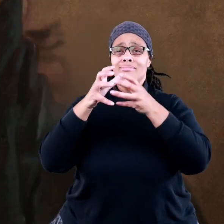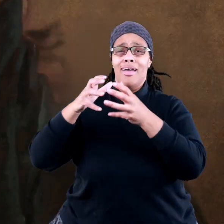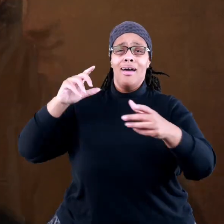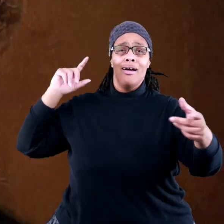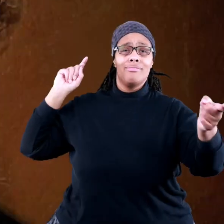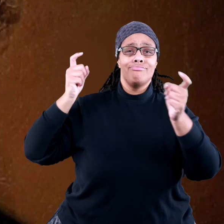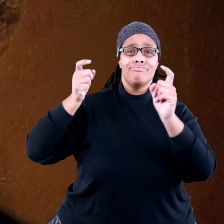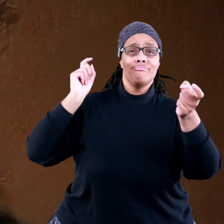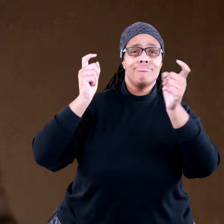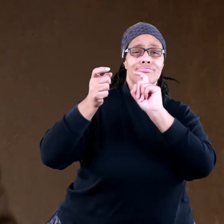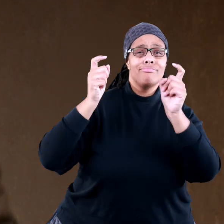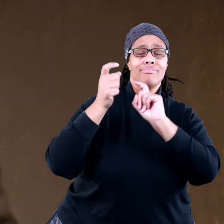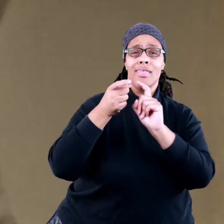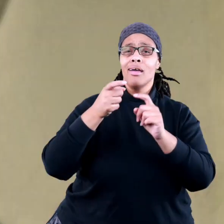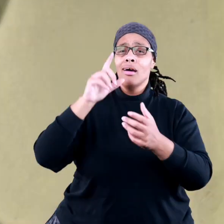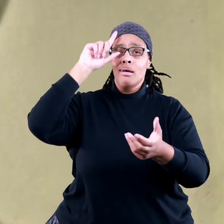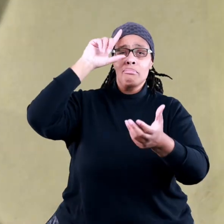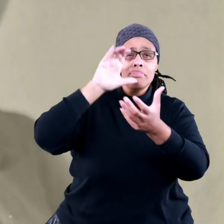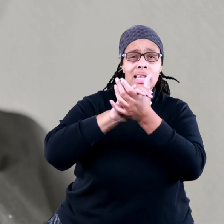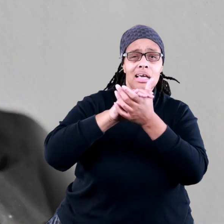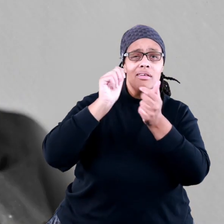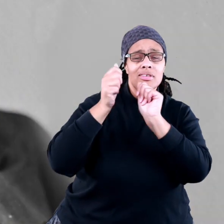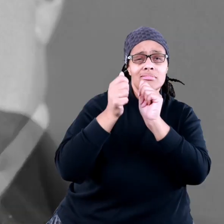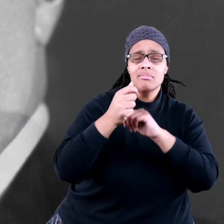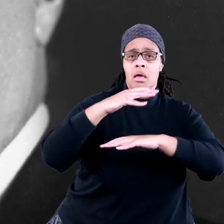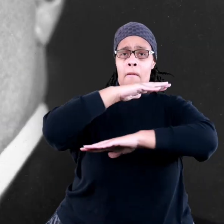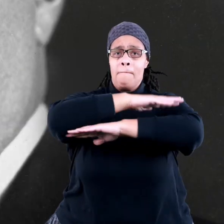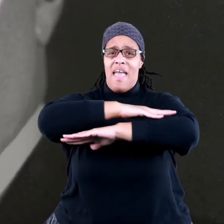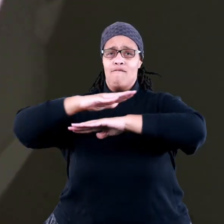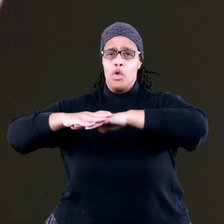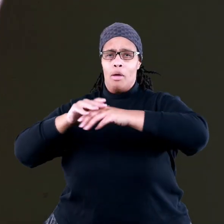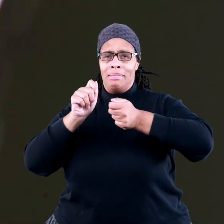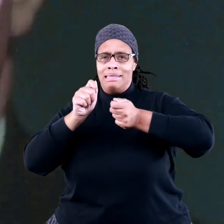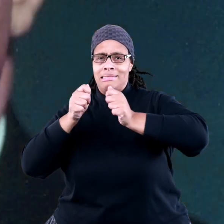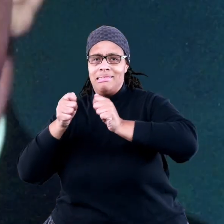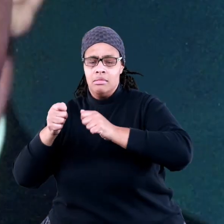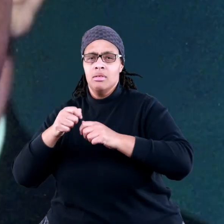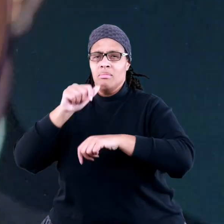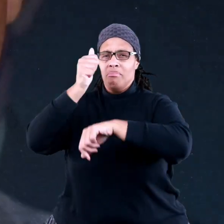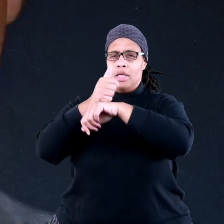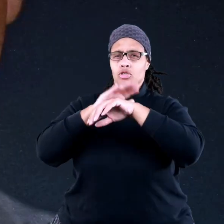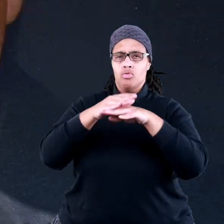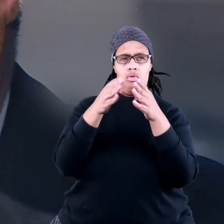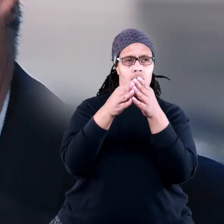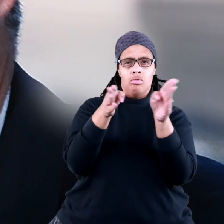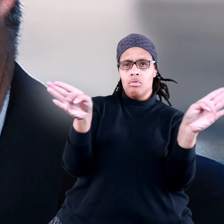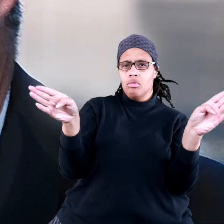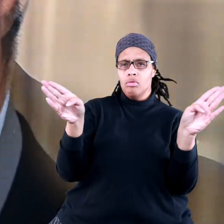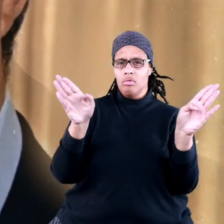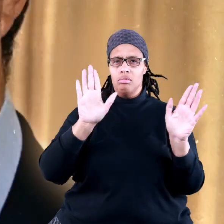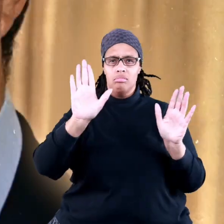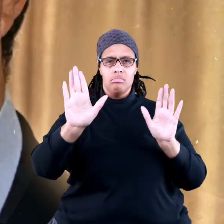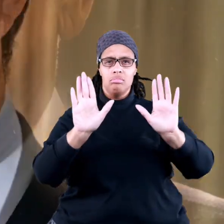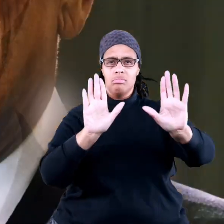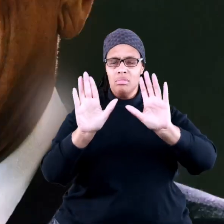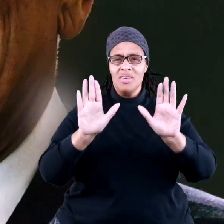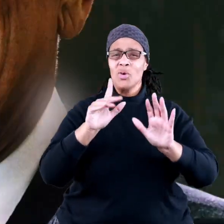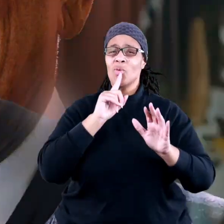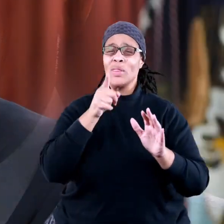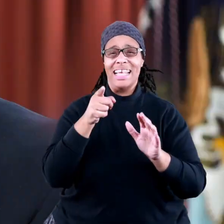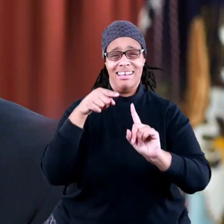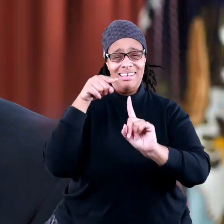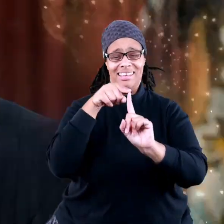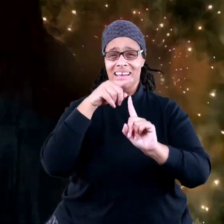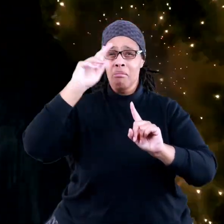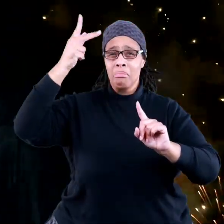change over time, amend their beliefs, and fine-tune their platforms based on the changing opinions of the public. There